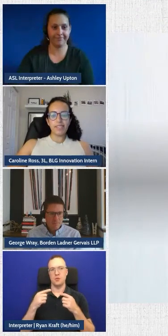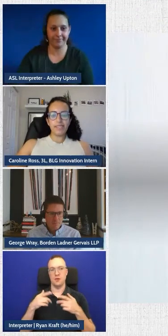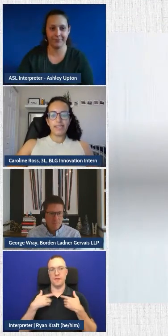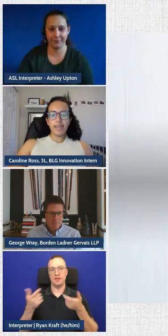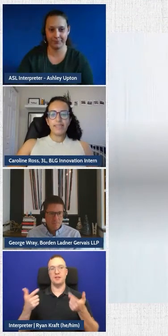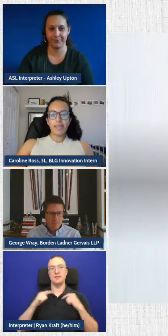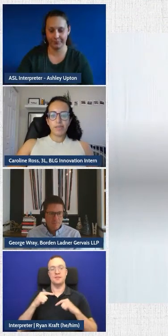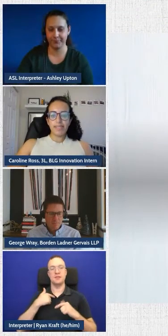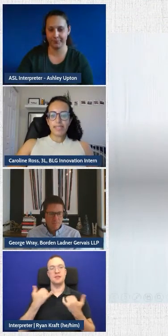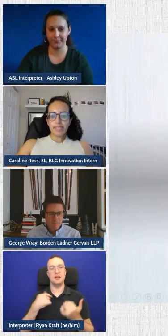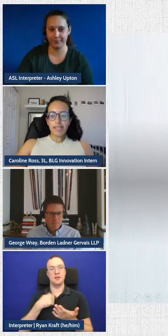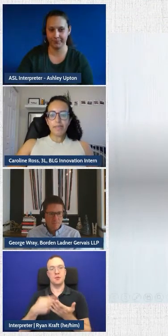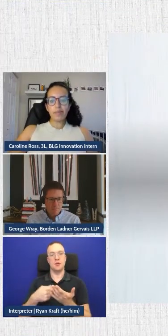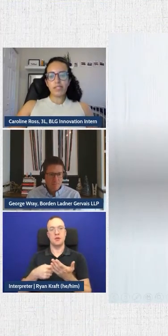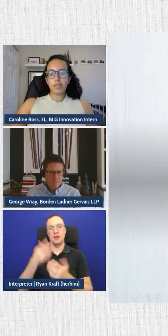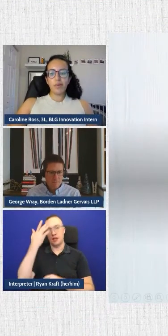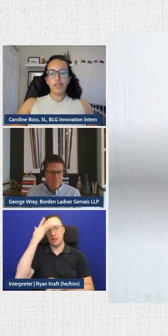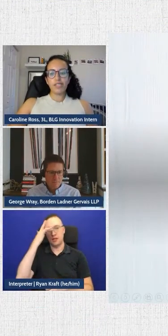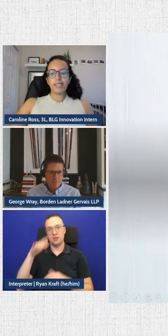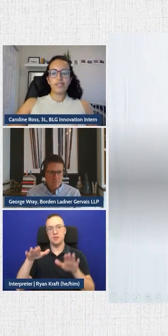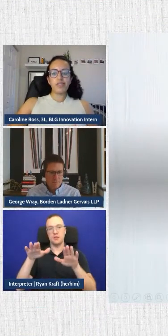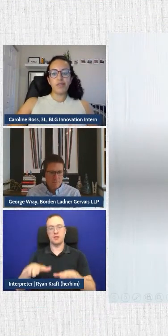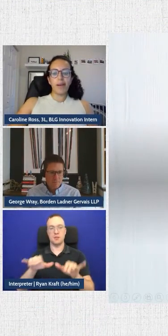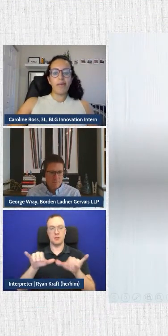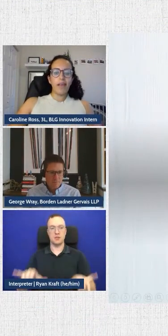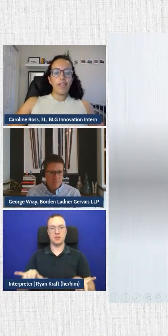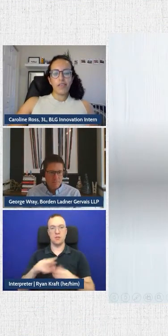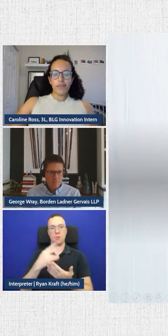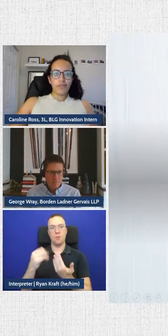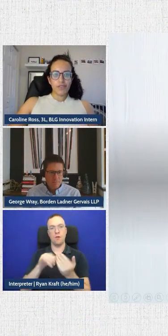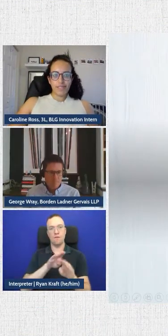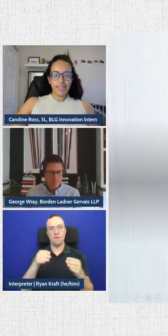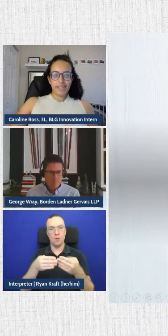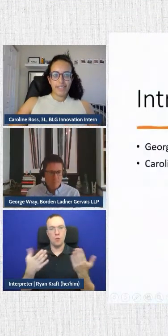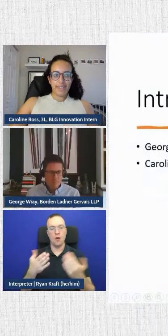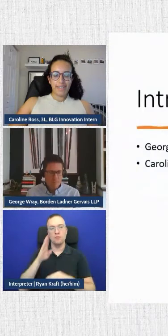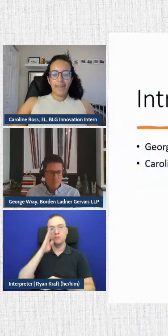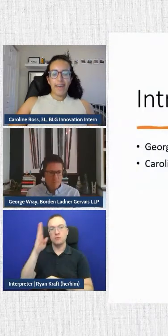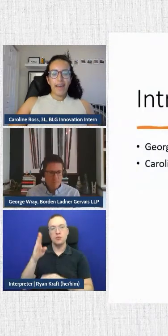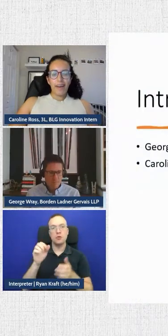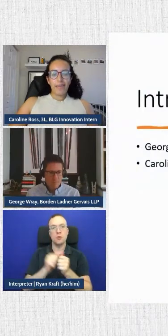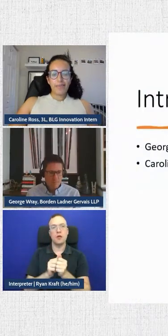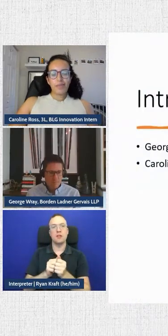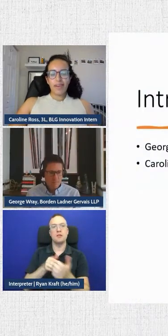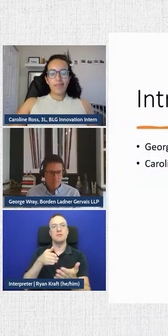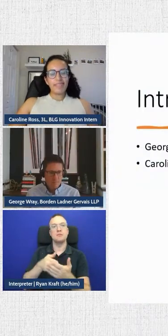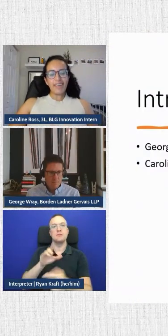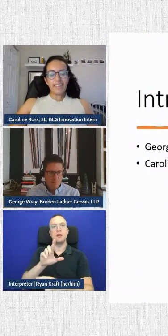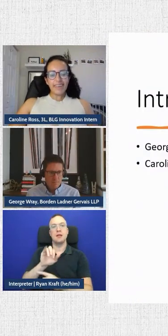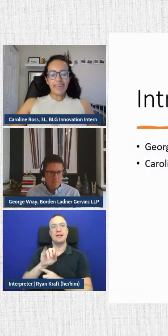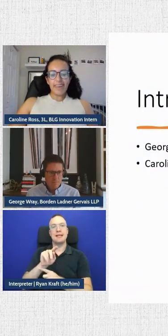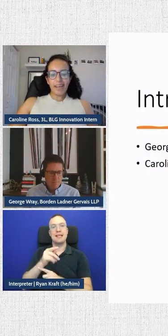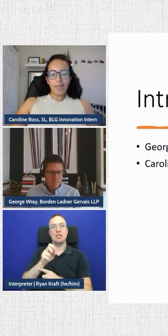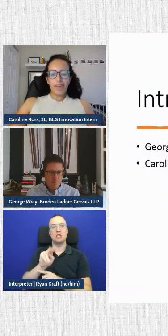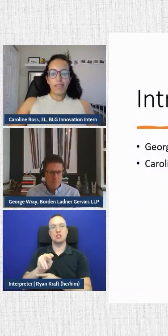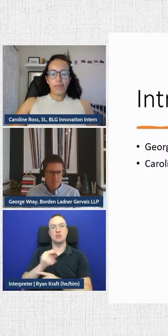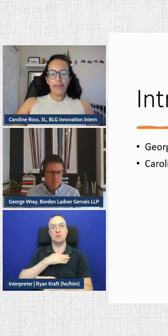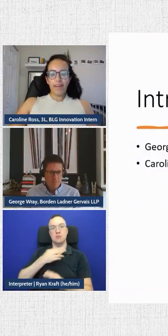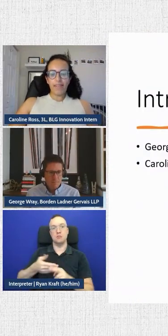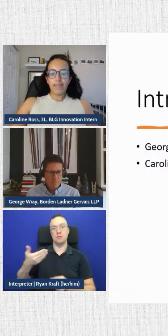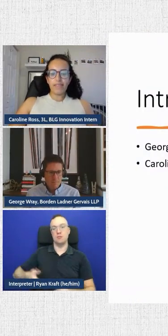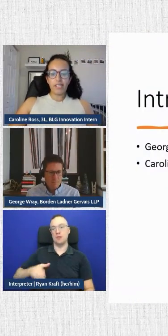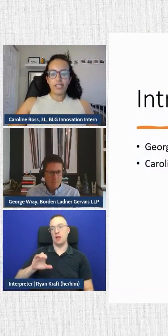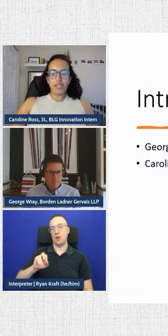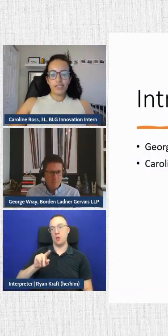Intelligent Settlement System, which is a project centered around the future of litigation. So my name is Caroline and I'm a